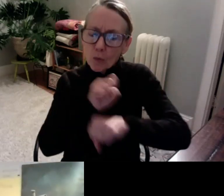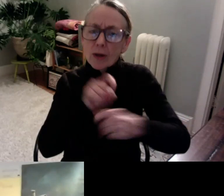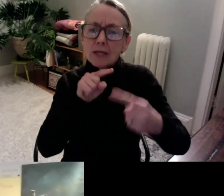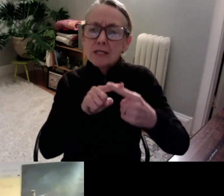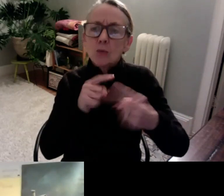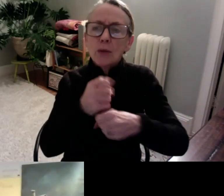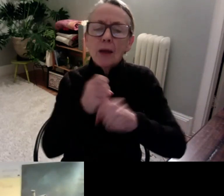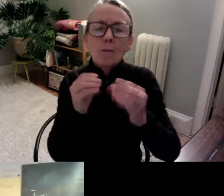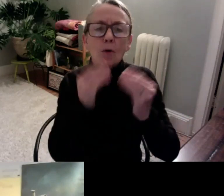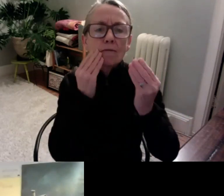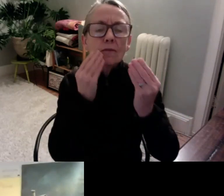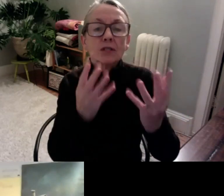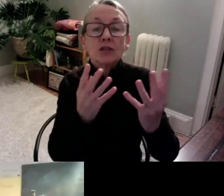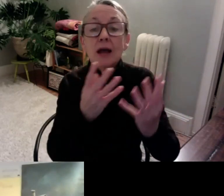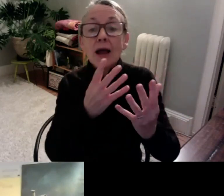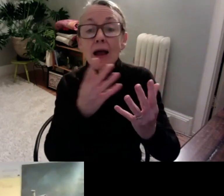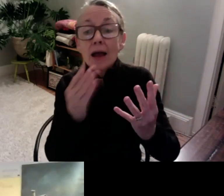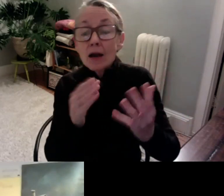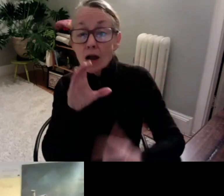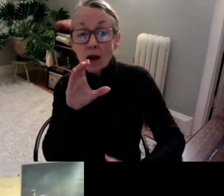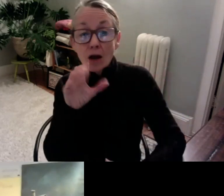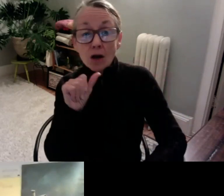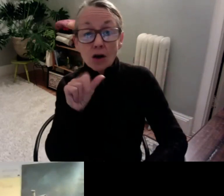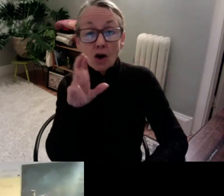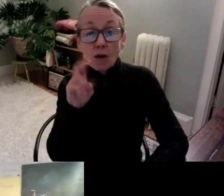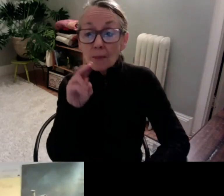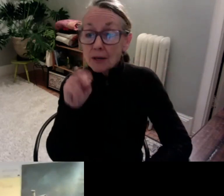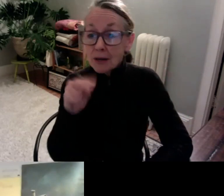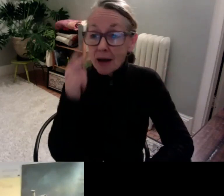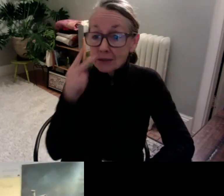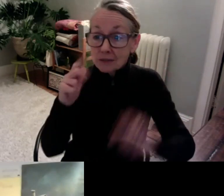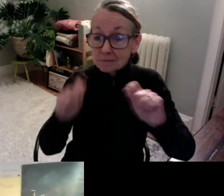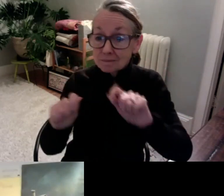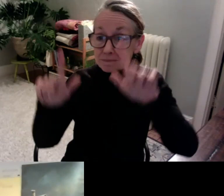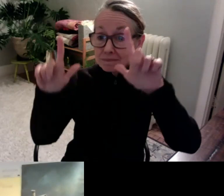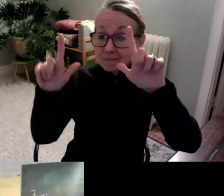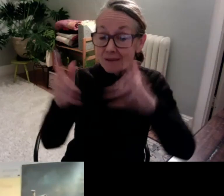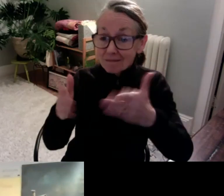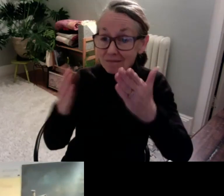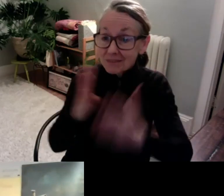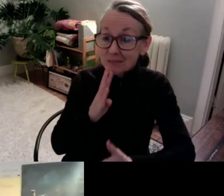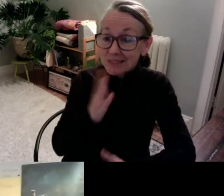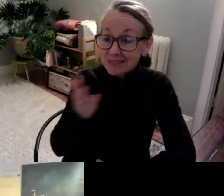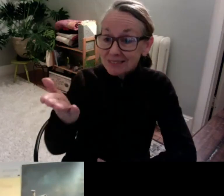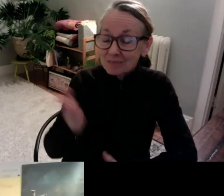answers. And I think Carmen just popped up, so I'll let her speak.